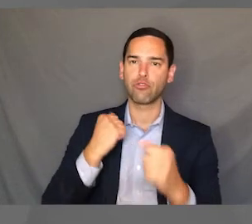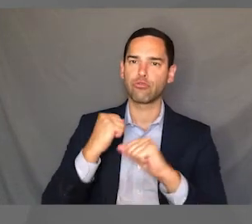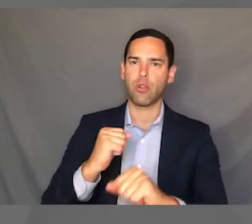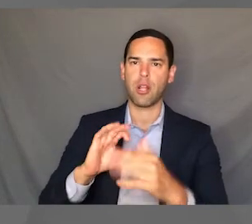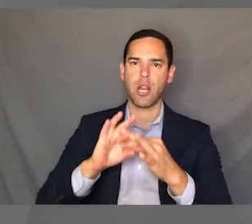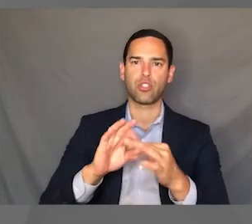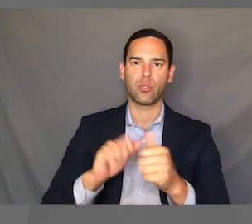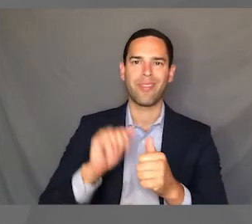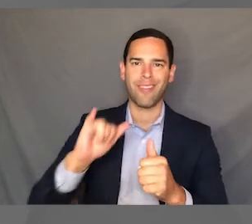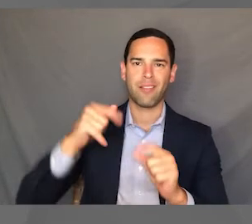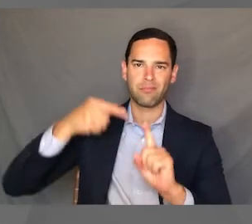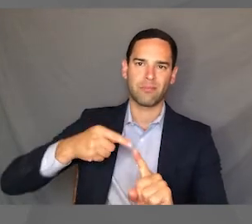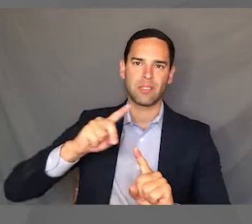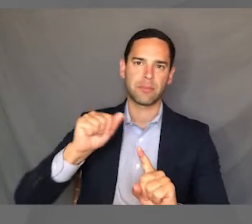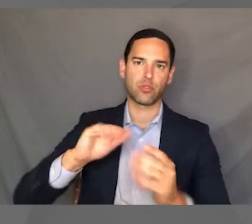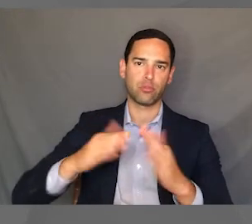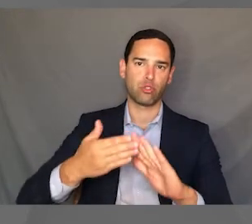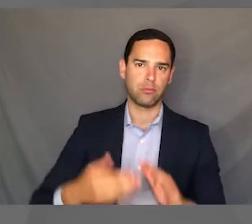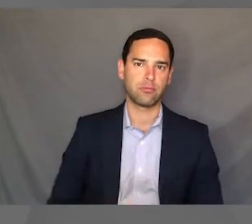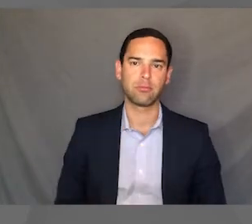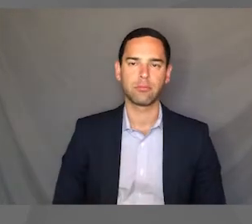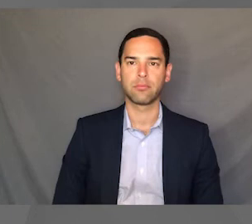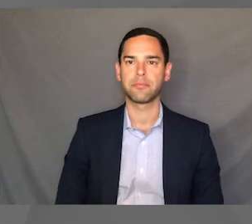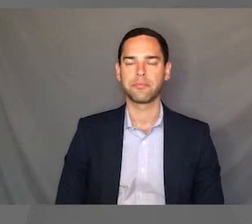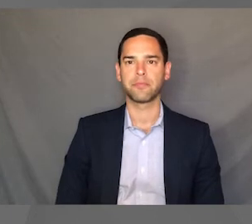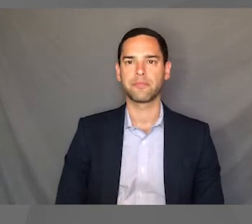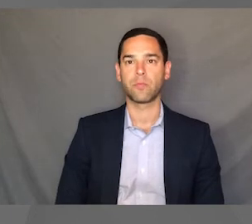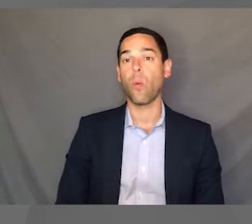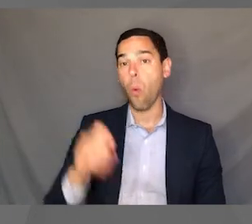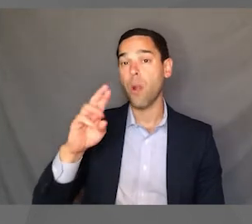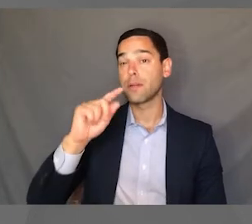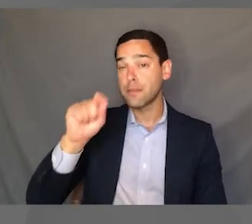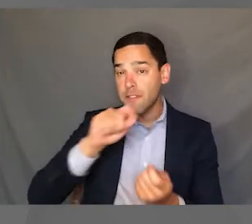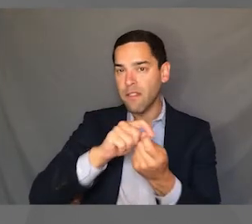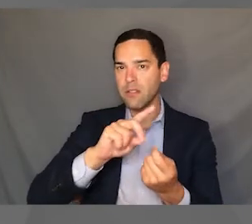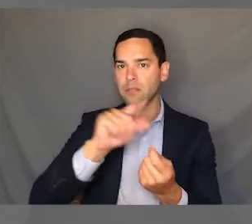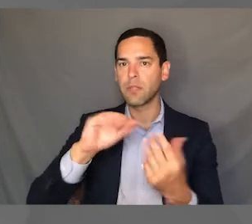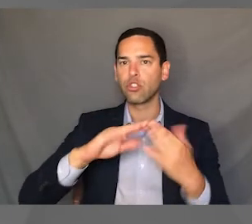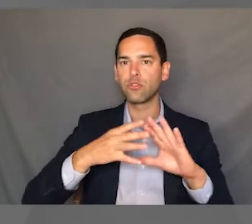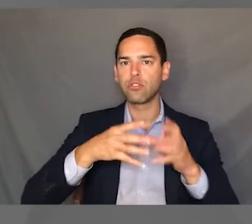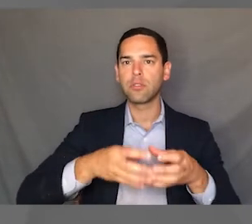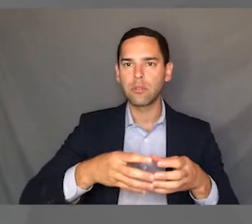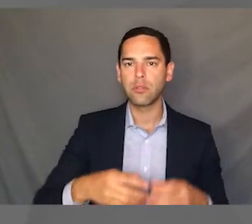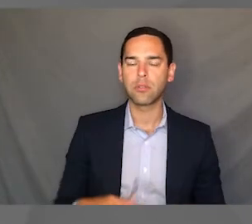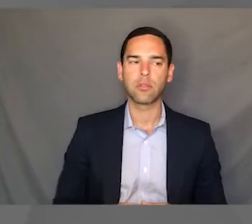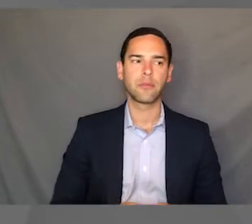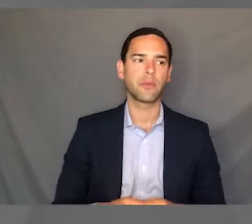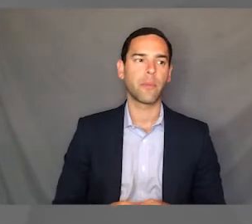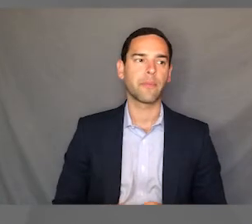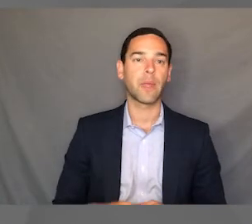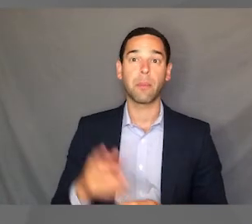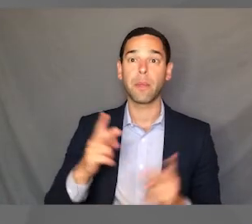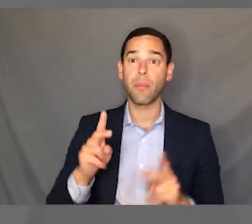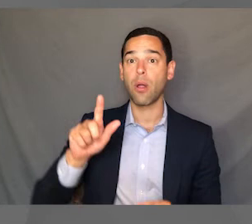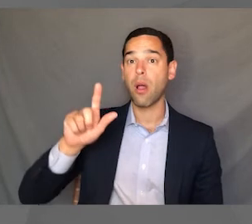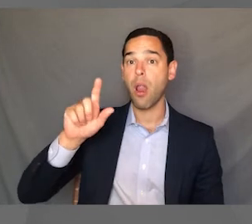disability community, and very oftentimes very specific disabilities. So for individuals who are low to no vision,